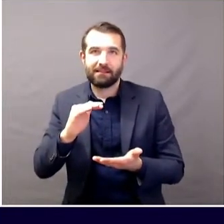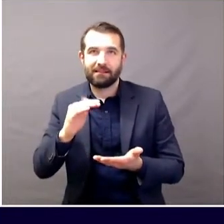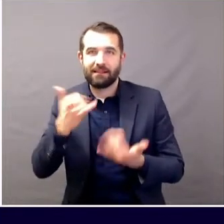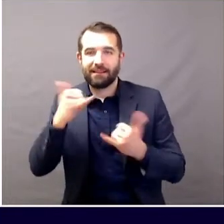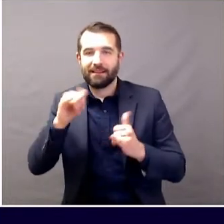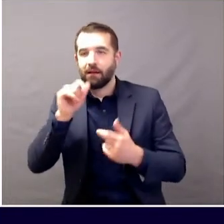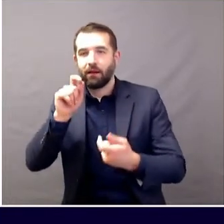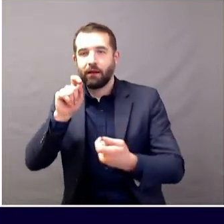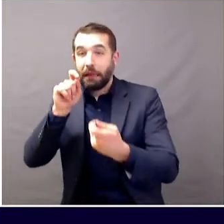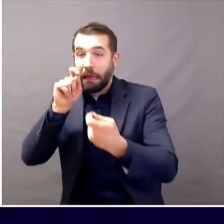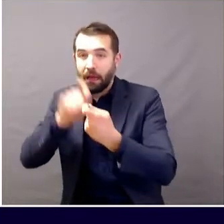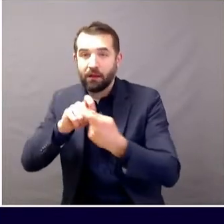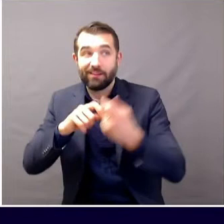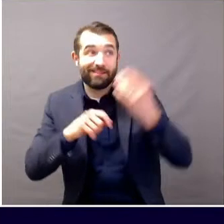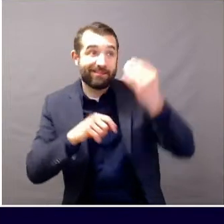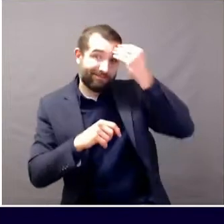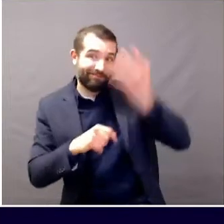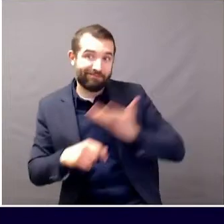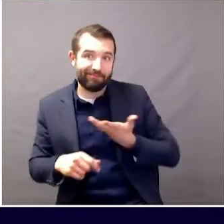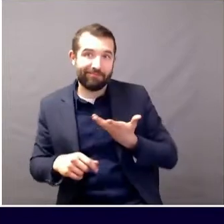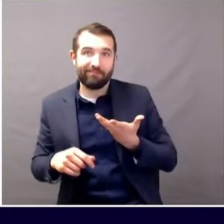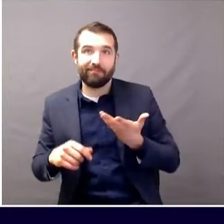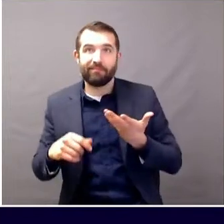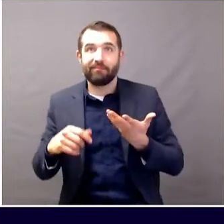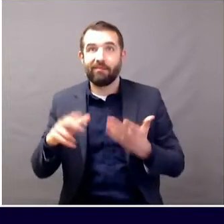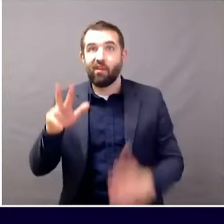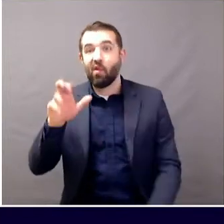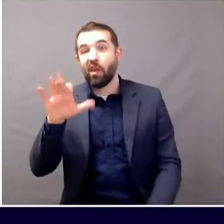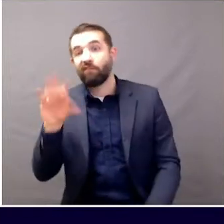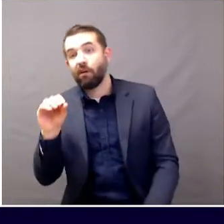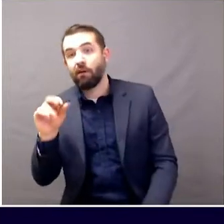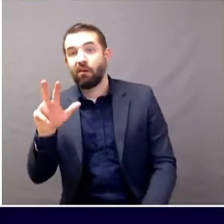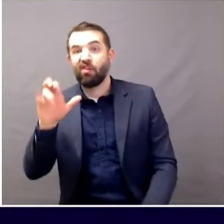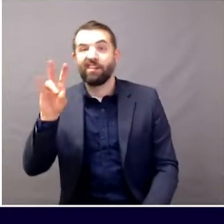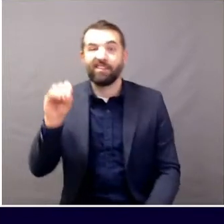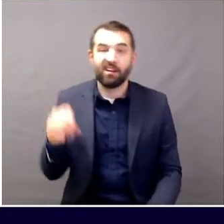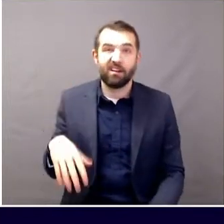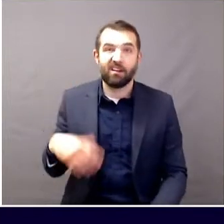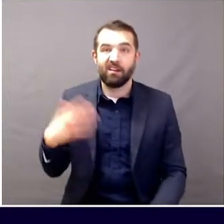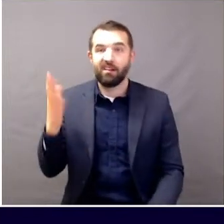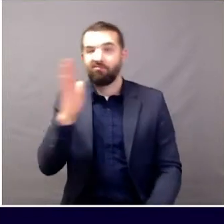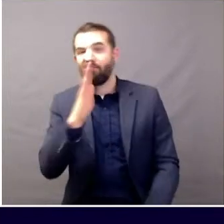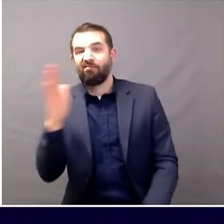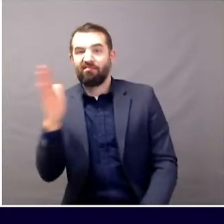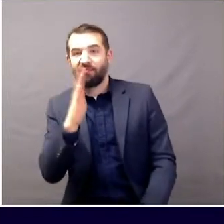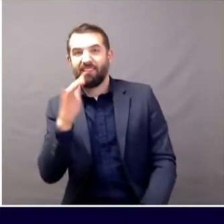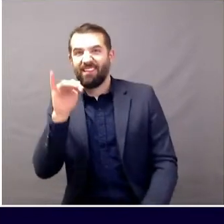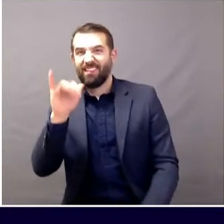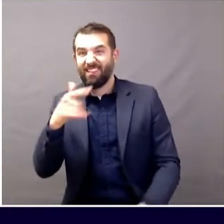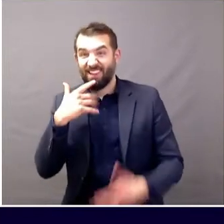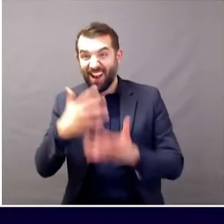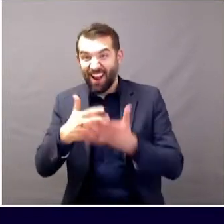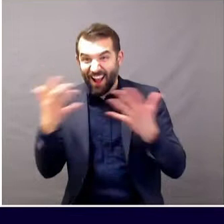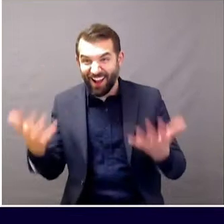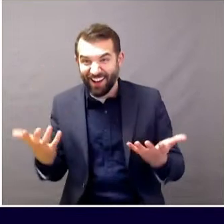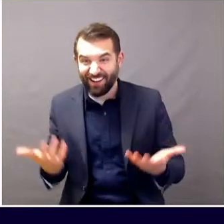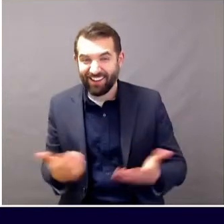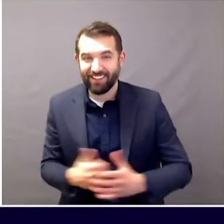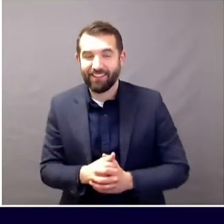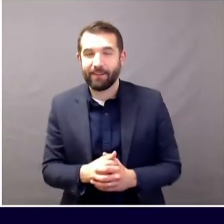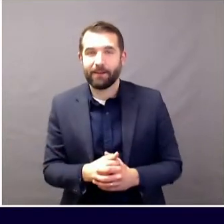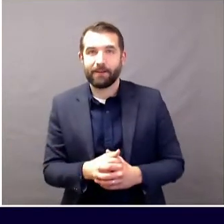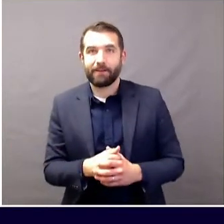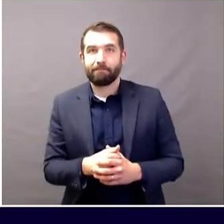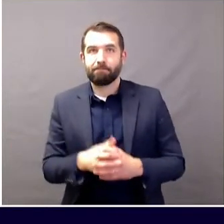And 350, 370 doses, that's a sizable amount when we're talking, for example, about smaller